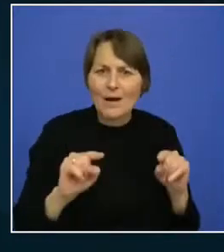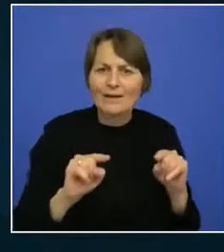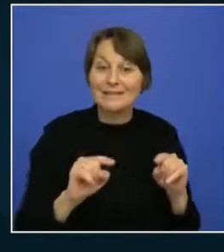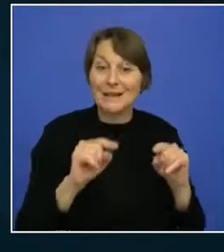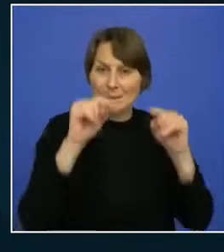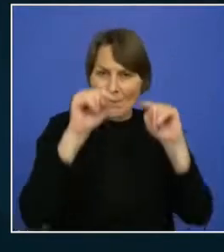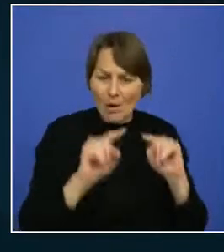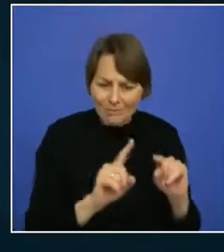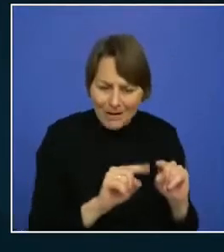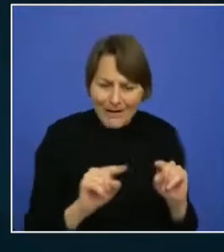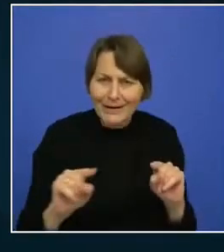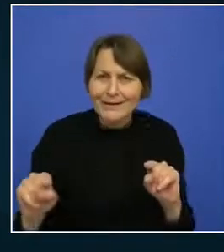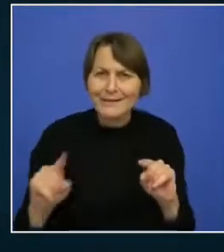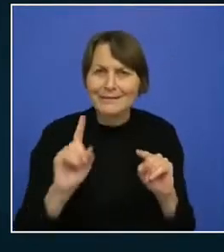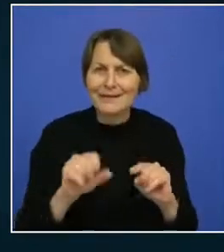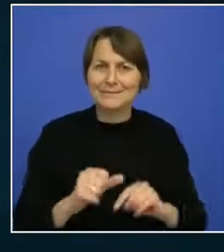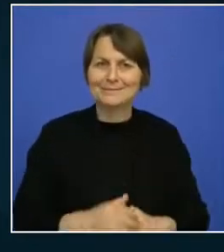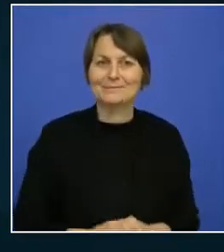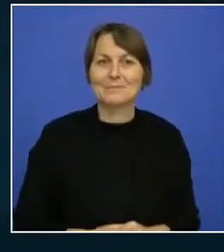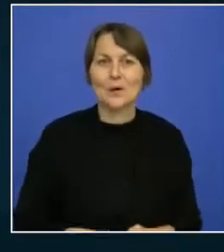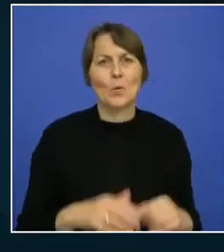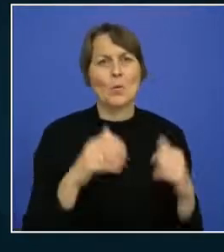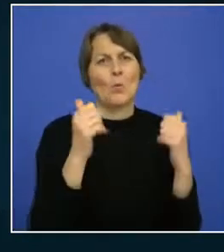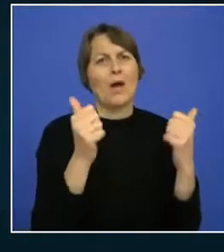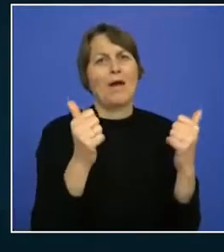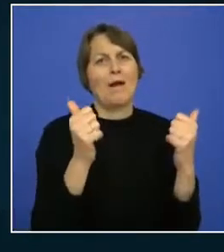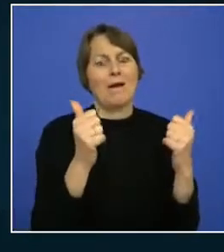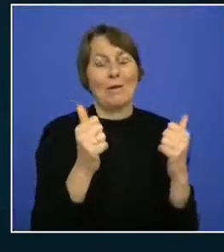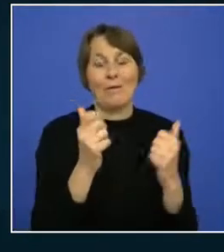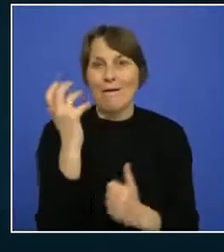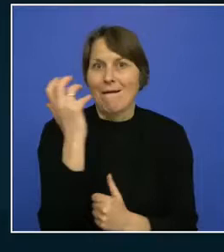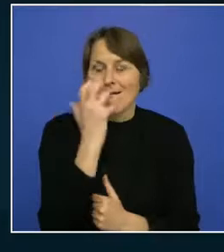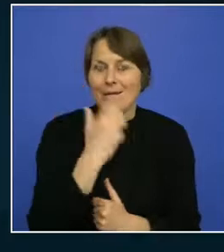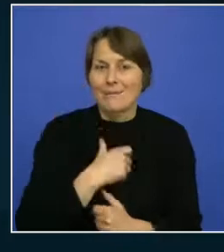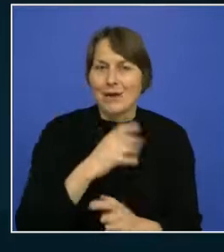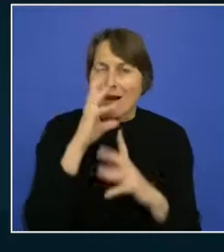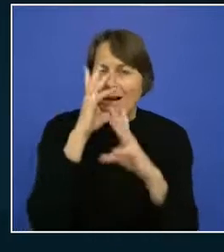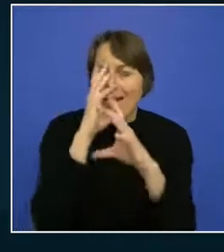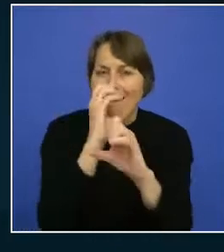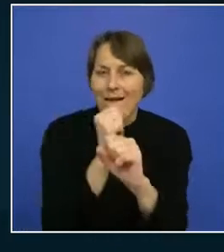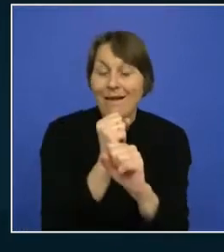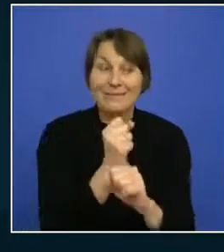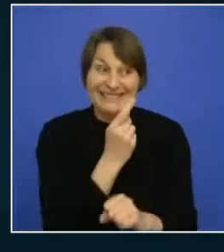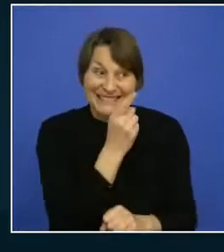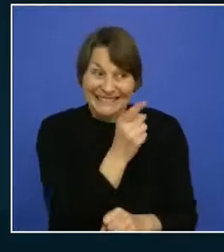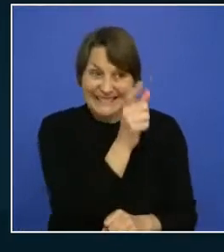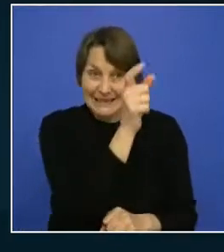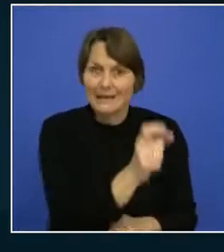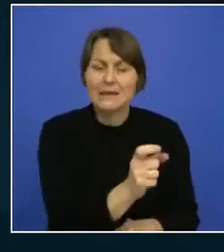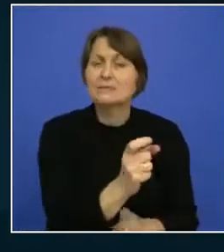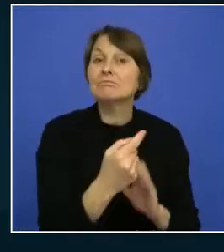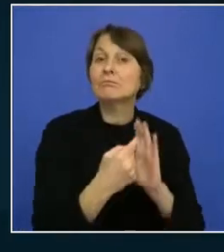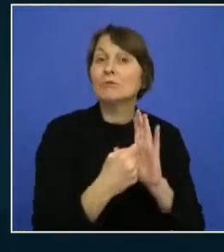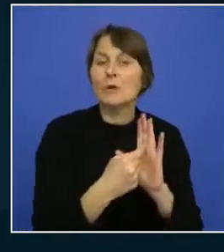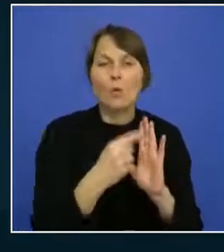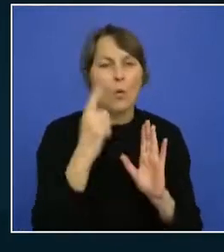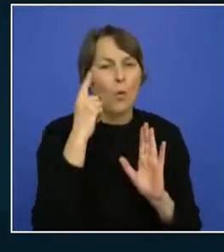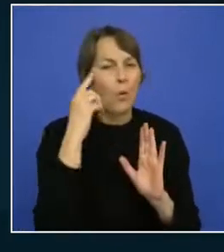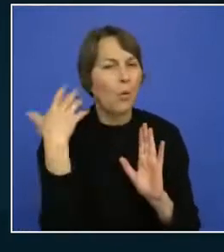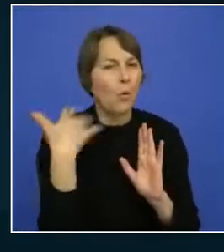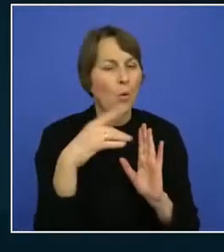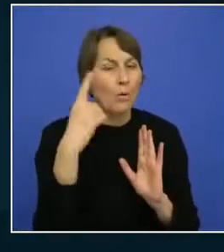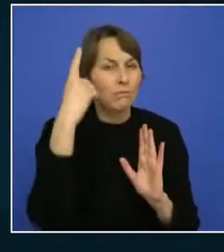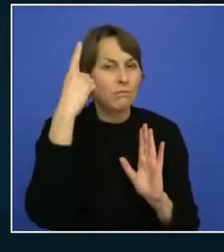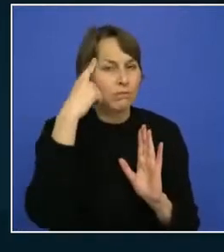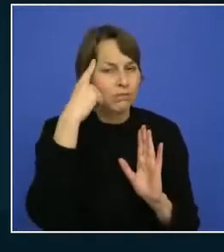pretty phenomenal. And one thing that he did, which I think is really interesting, is he turned any smartphone camera into a camera trap by